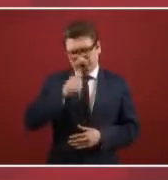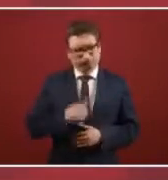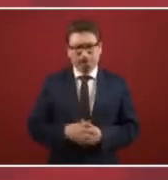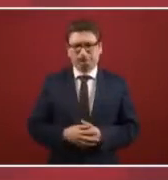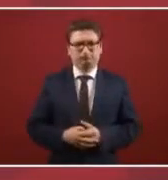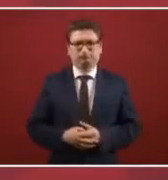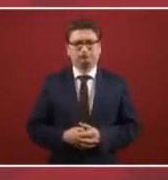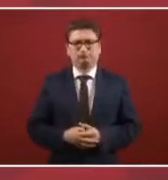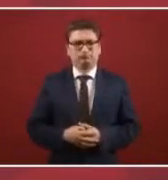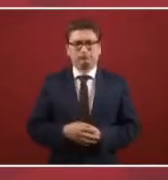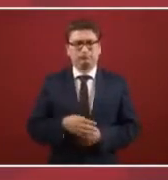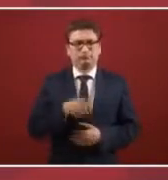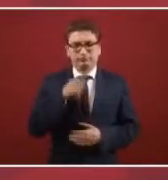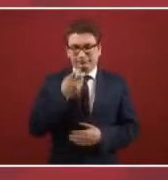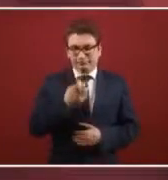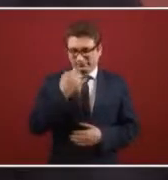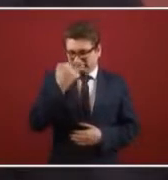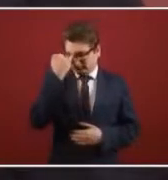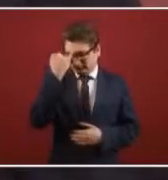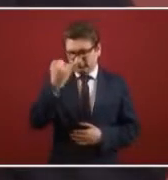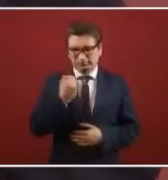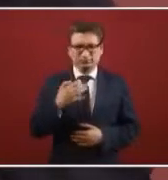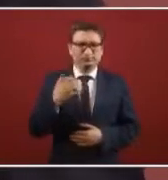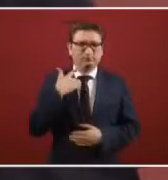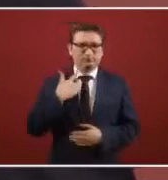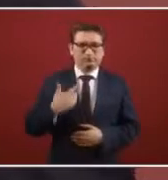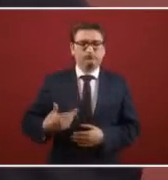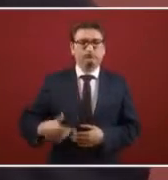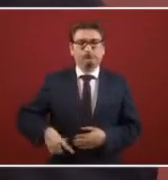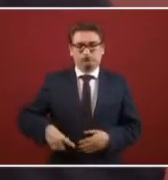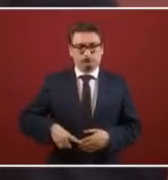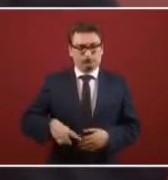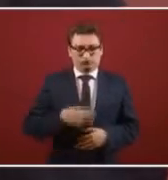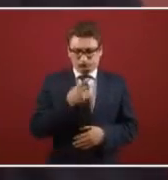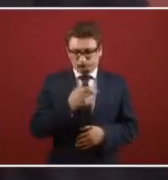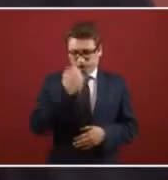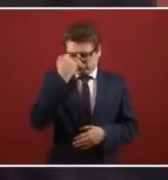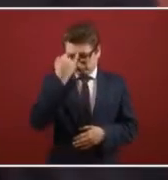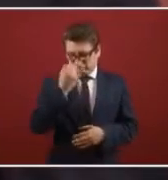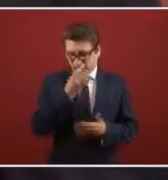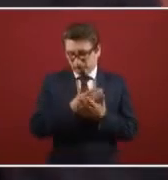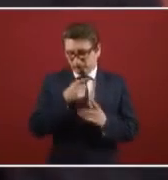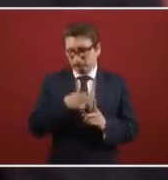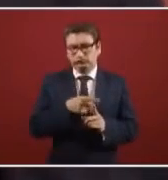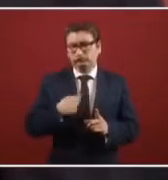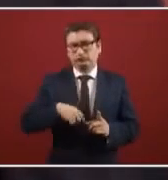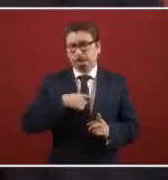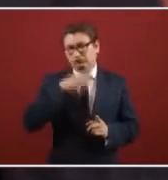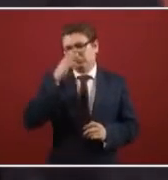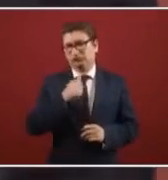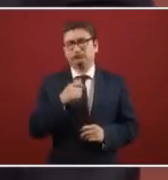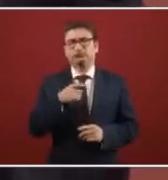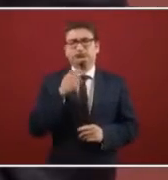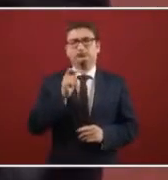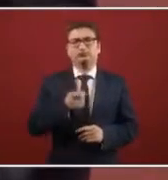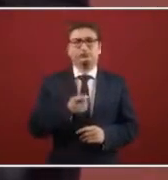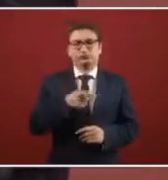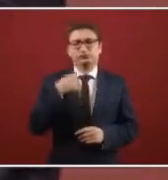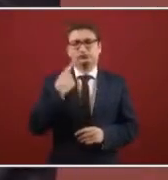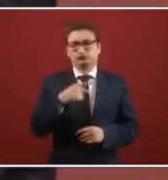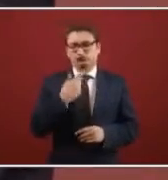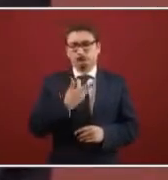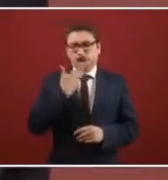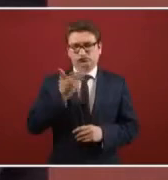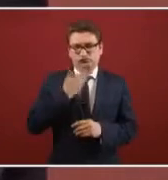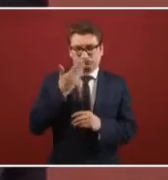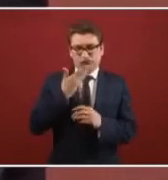con in esa agreement política. with Y no that es un type of asunto politics. ideológico. And it's not an Acá ideological es matter. que esa política It's resultó